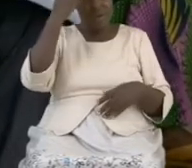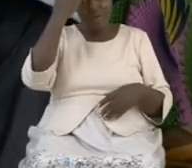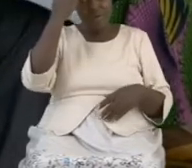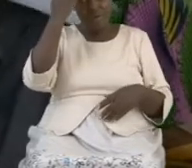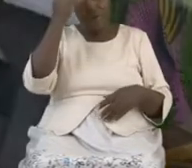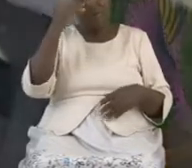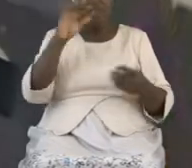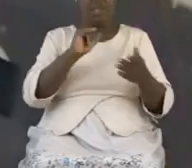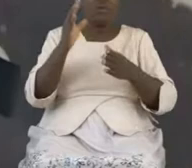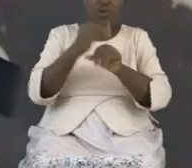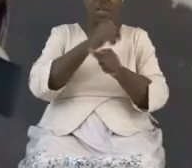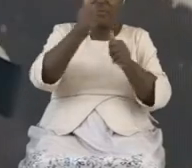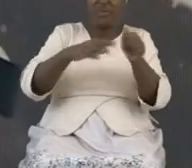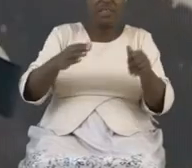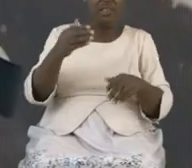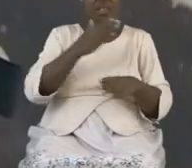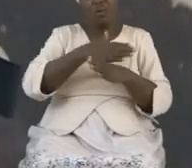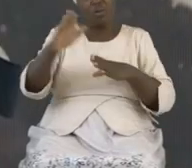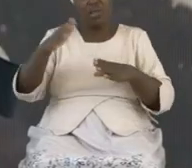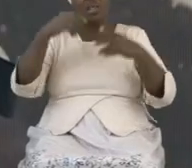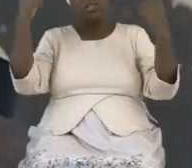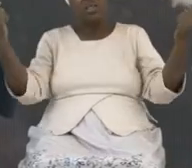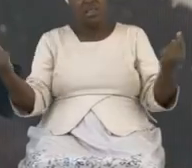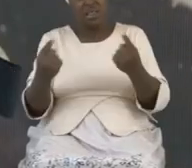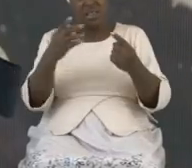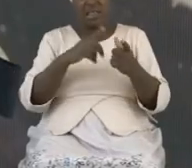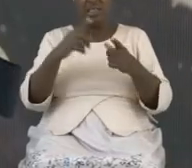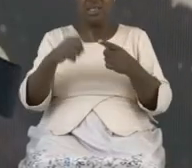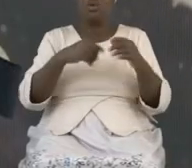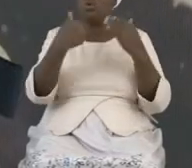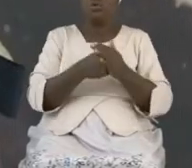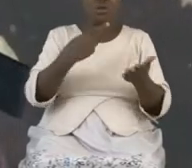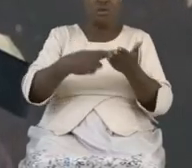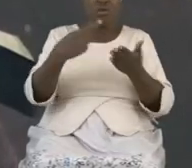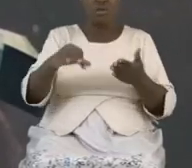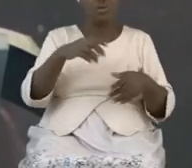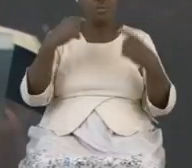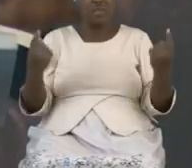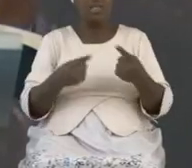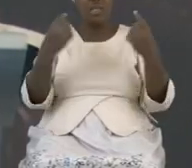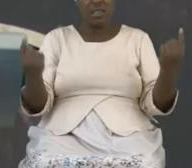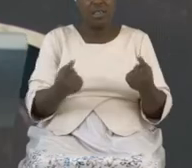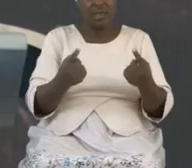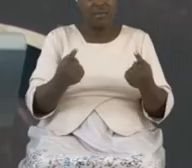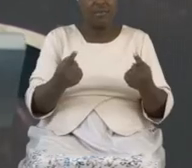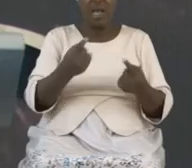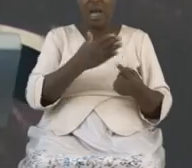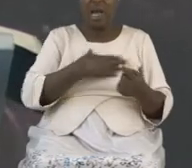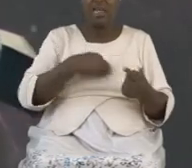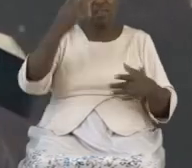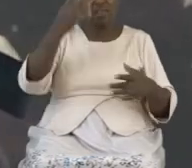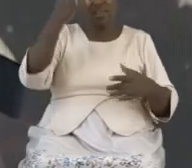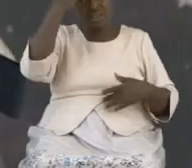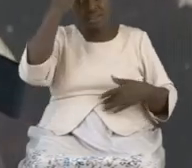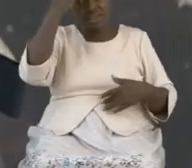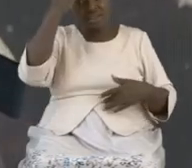away. Sin and the consequence of sin. Sin and sickness.